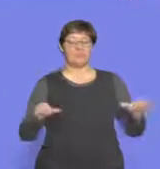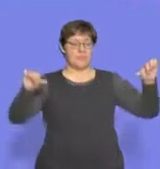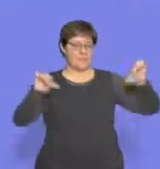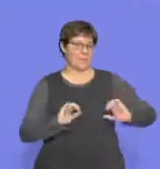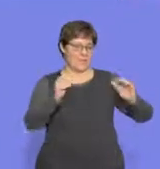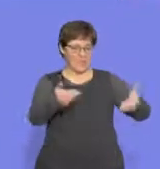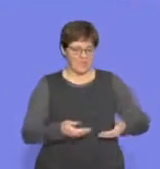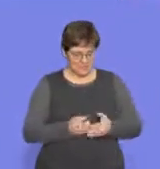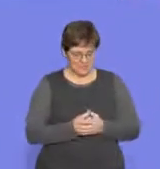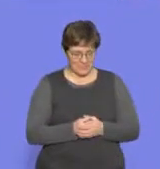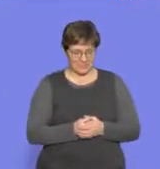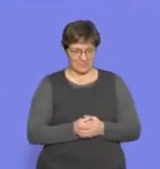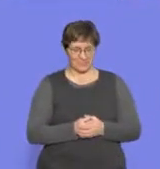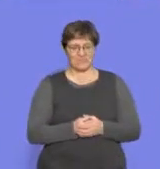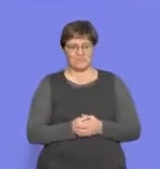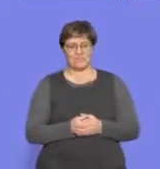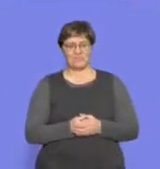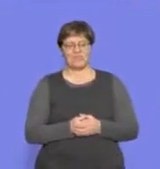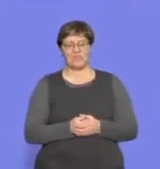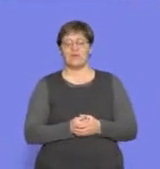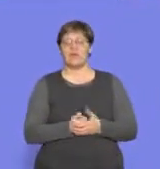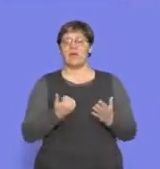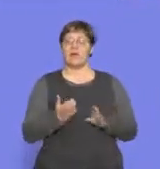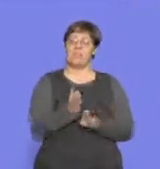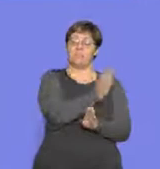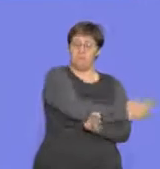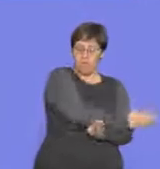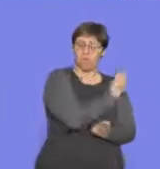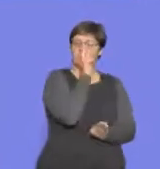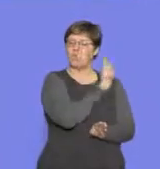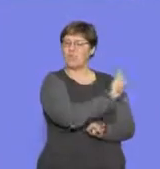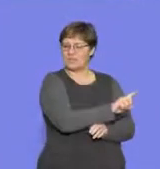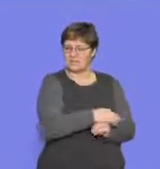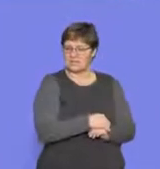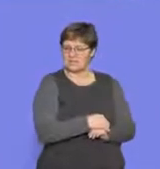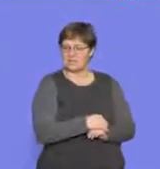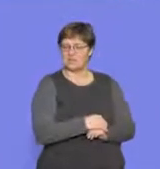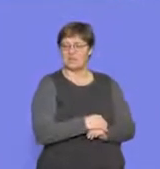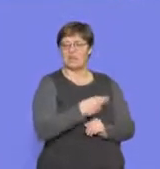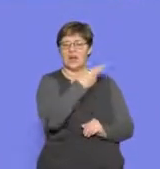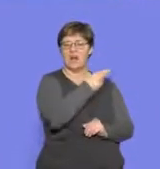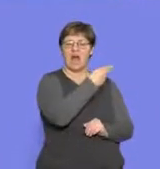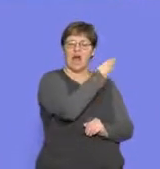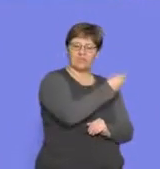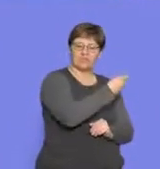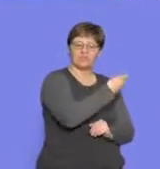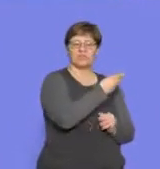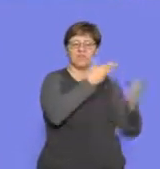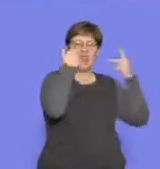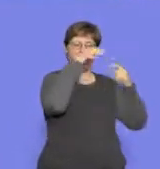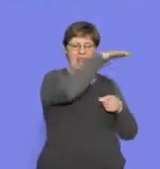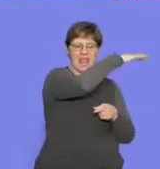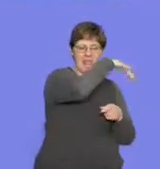Welcome back, Life Sciences learners, to the next segment. In our previous segments, we've looked at the hydrosphere, lithosphere,